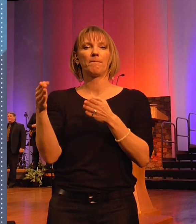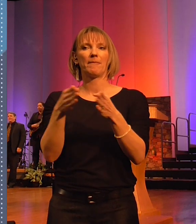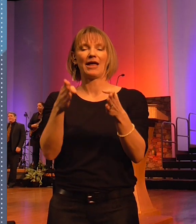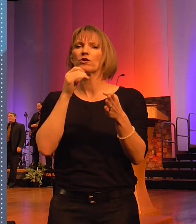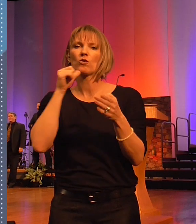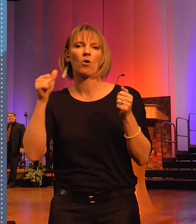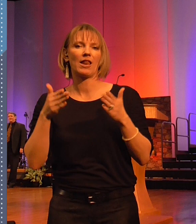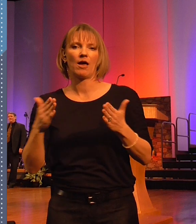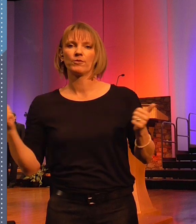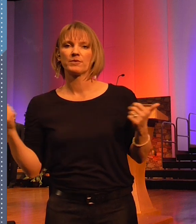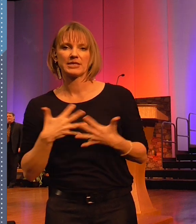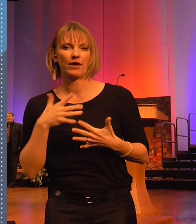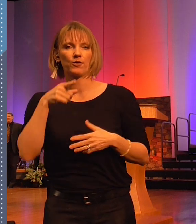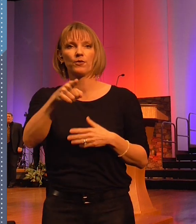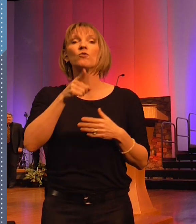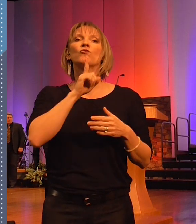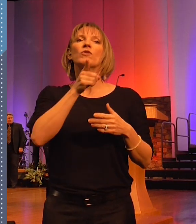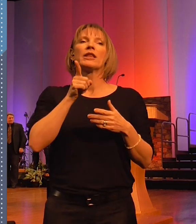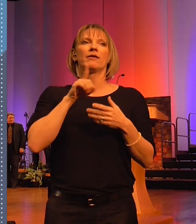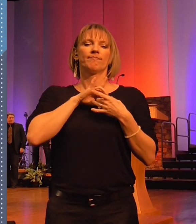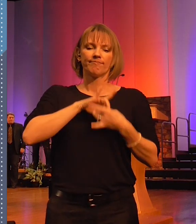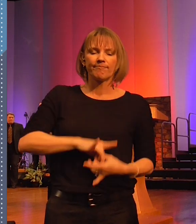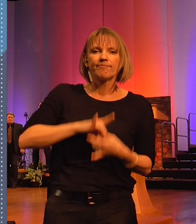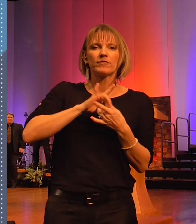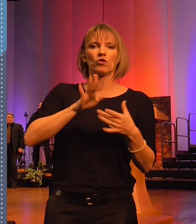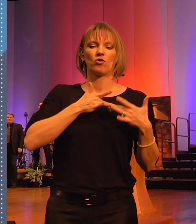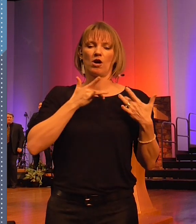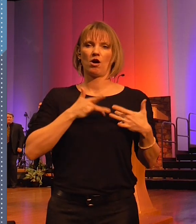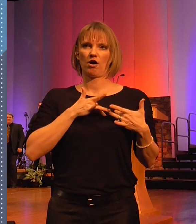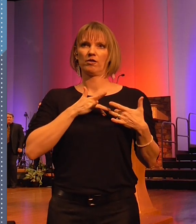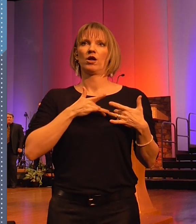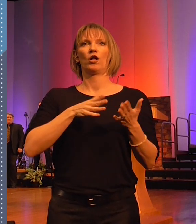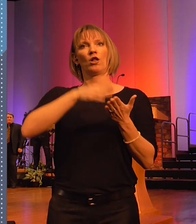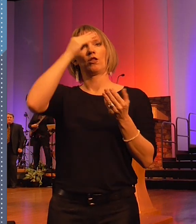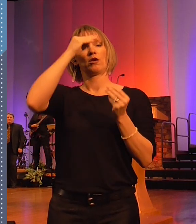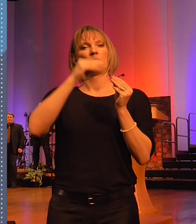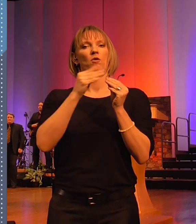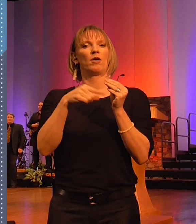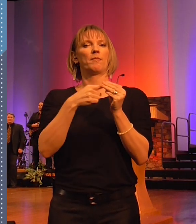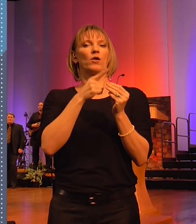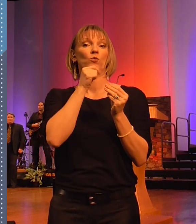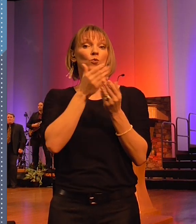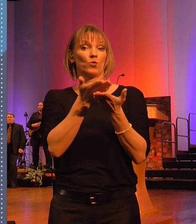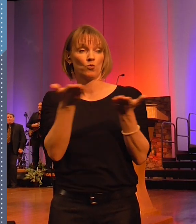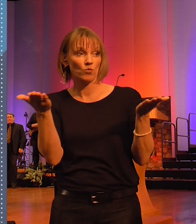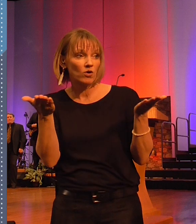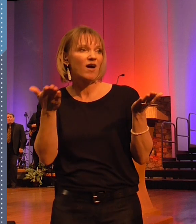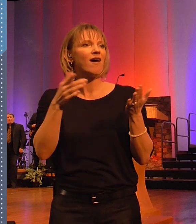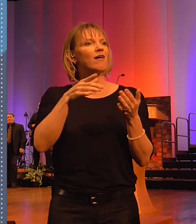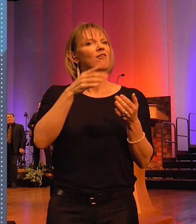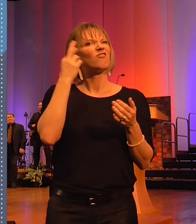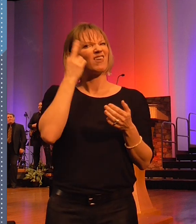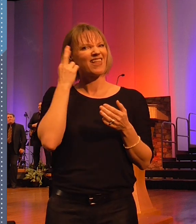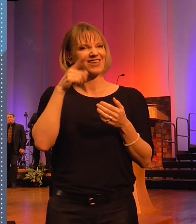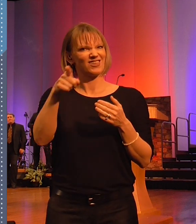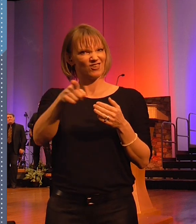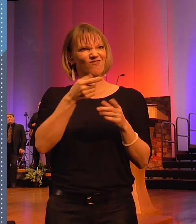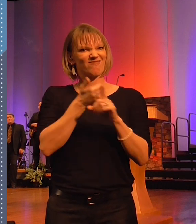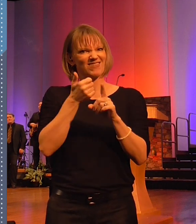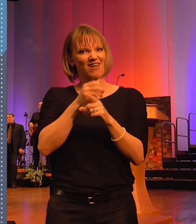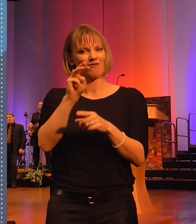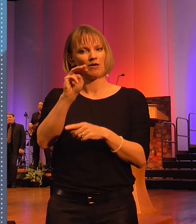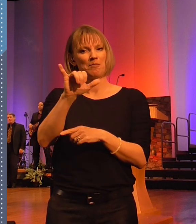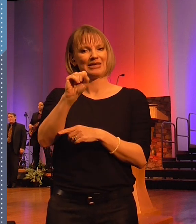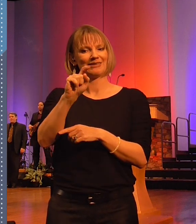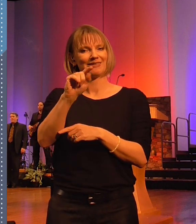you. It's about really touching into the depth of your heart and even learning more about who you are and finding that you really are a mystic.